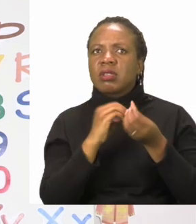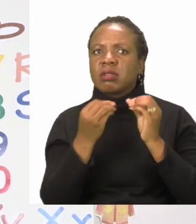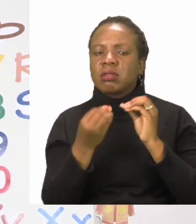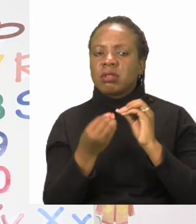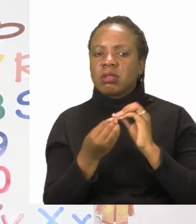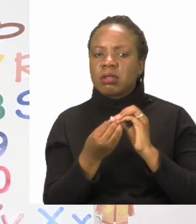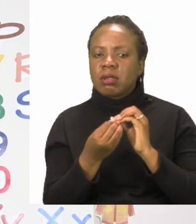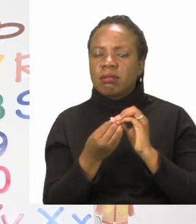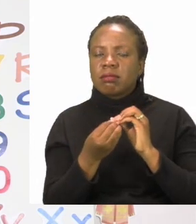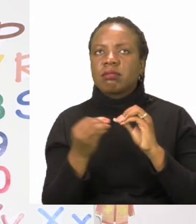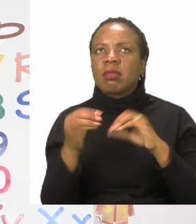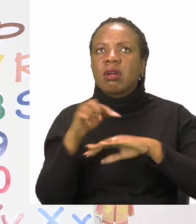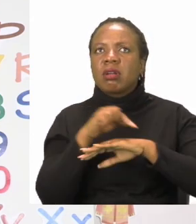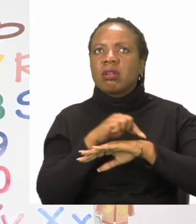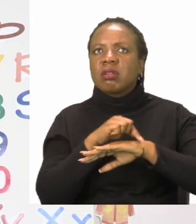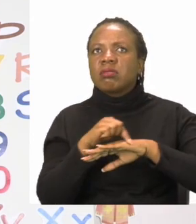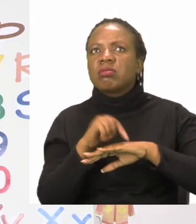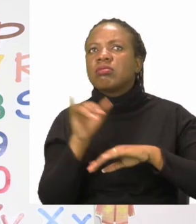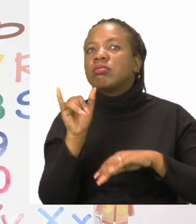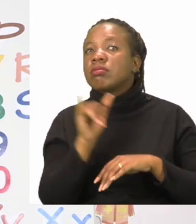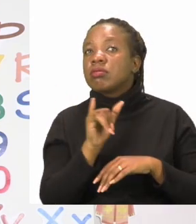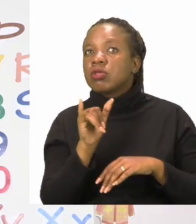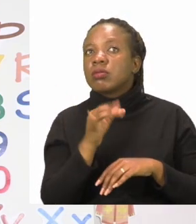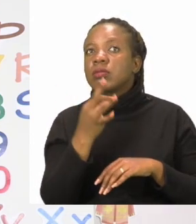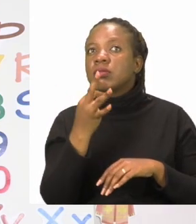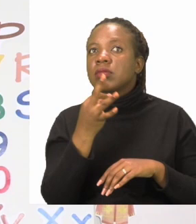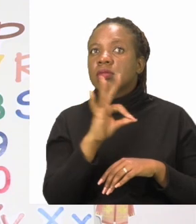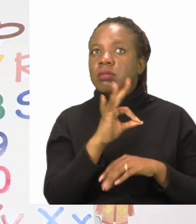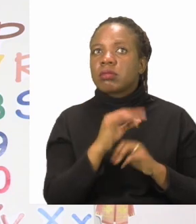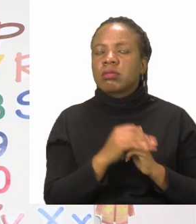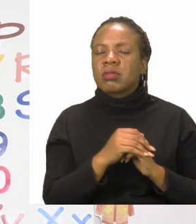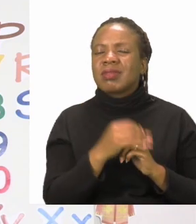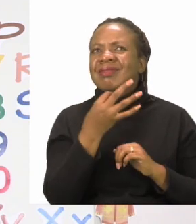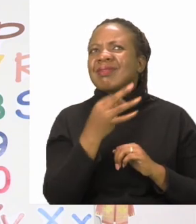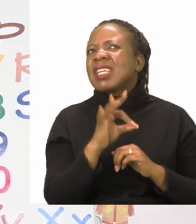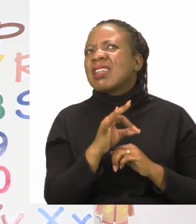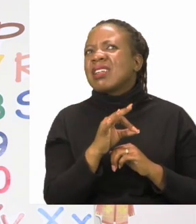the 9. So let's find out where it is.